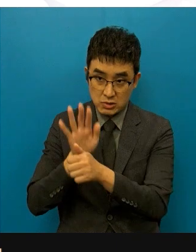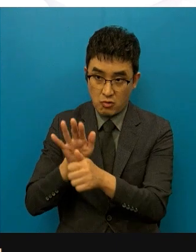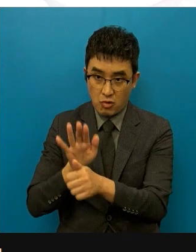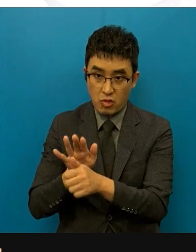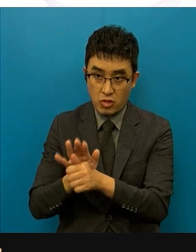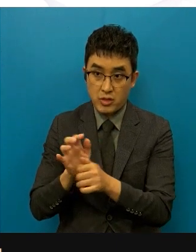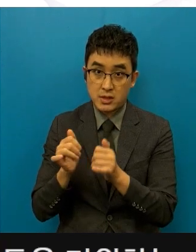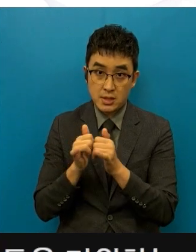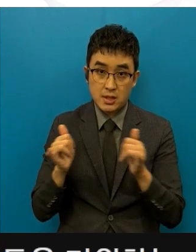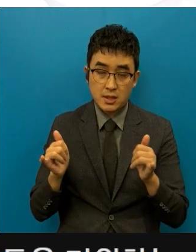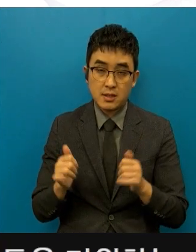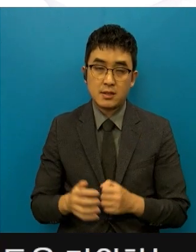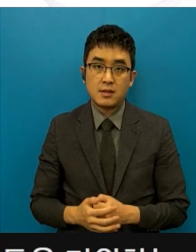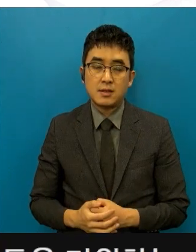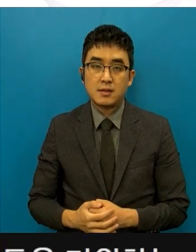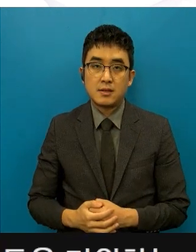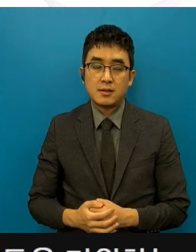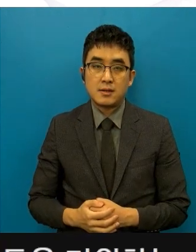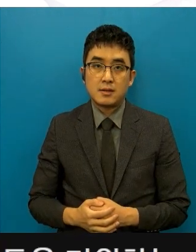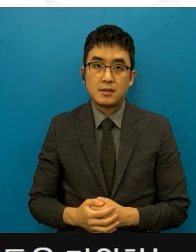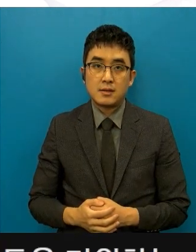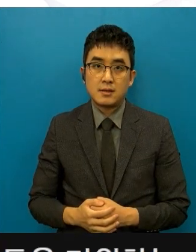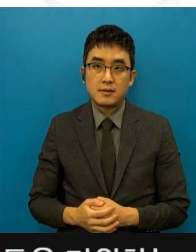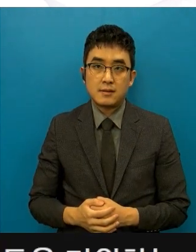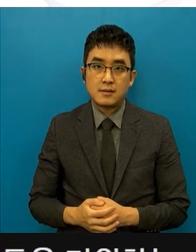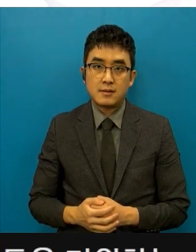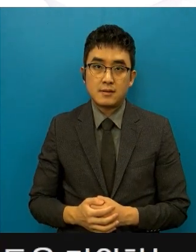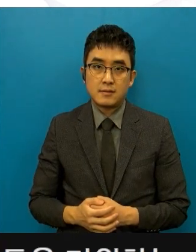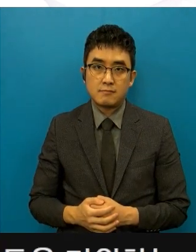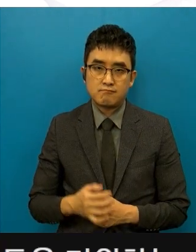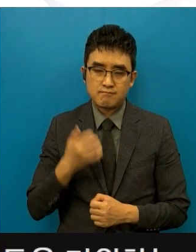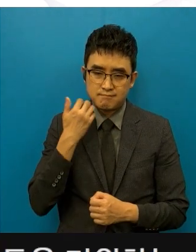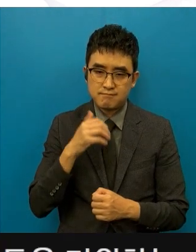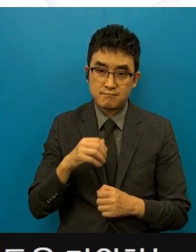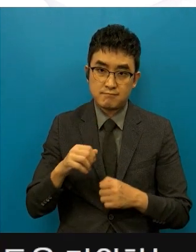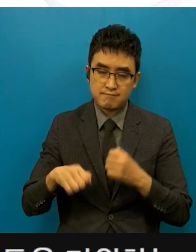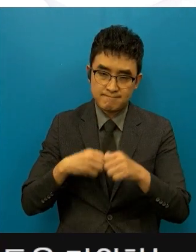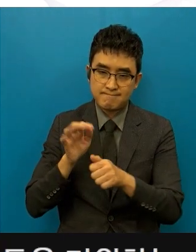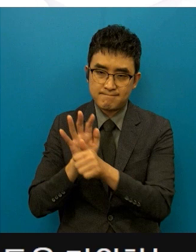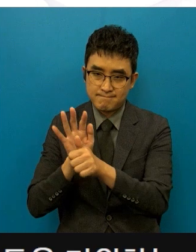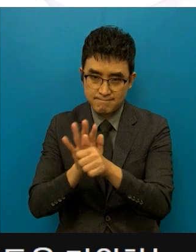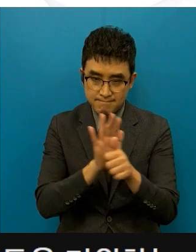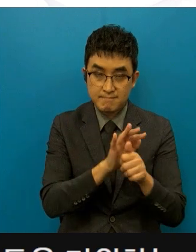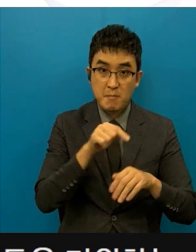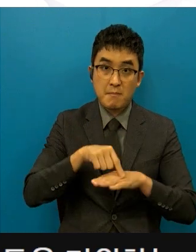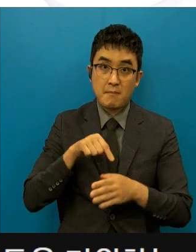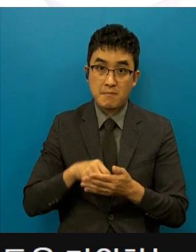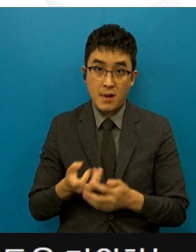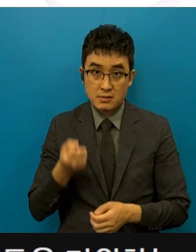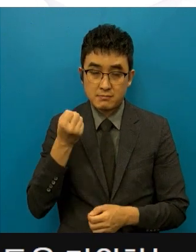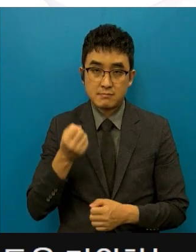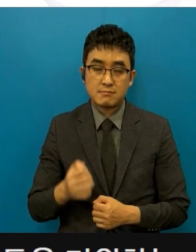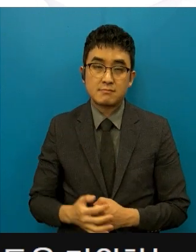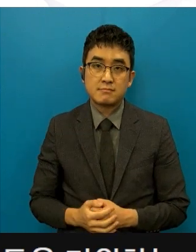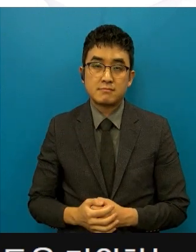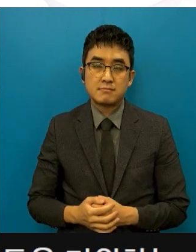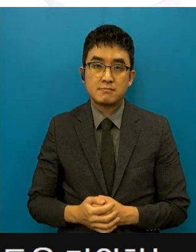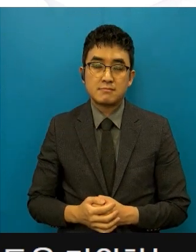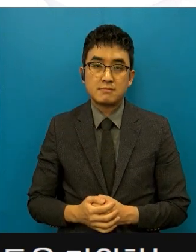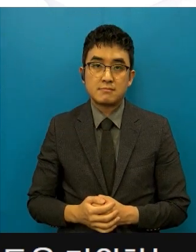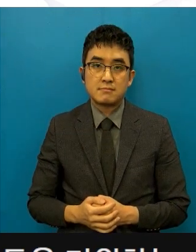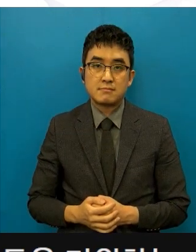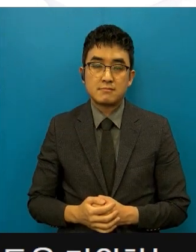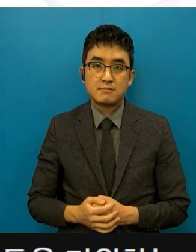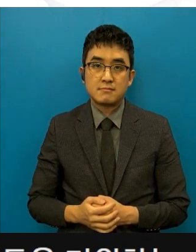must be a voluntary and carefully considered request, a decision-making capacity. The patient must be suffering from unbearable suffering with